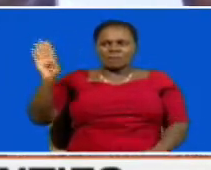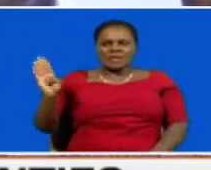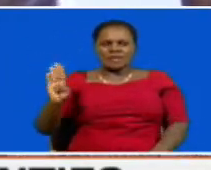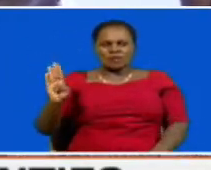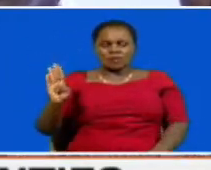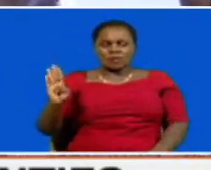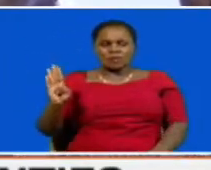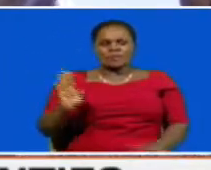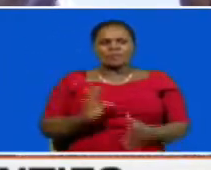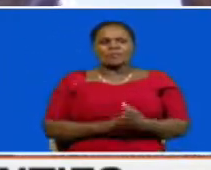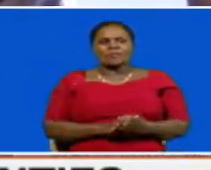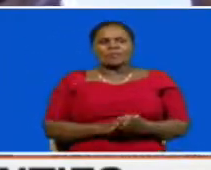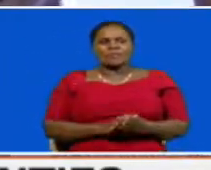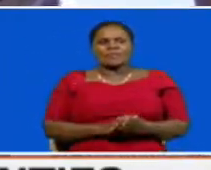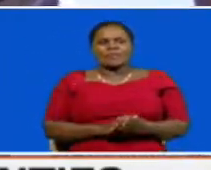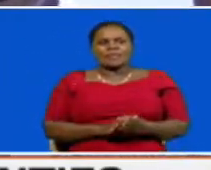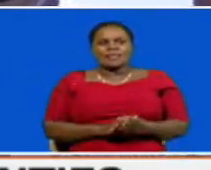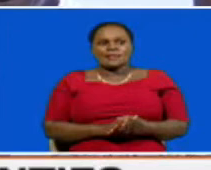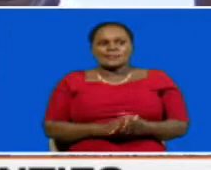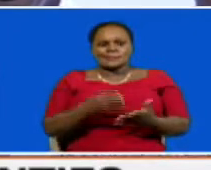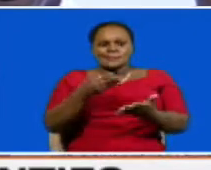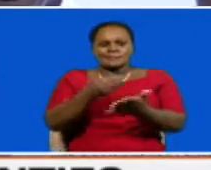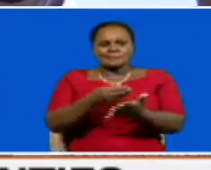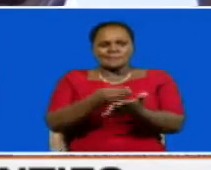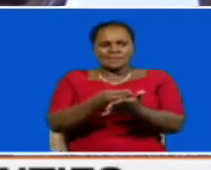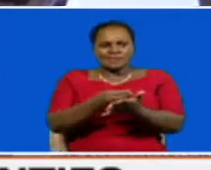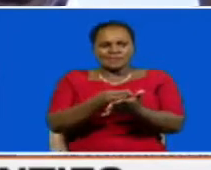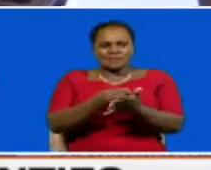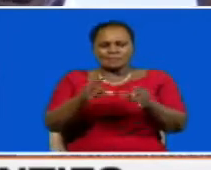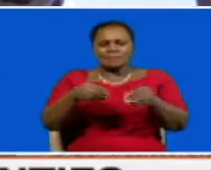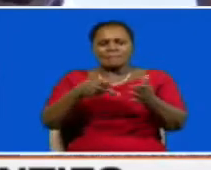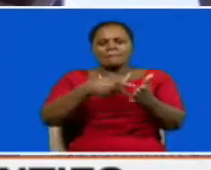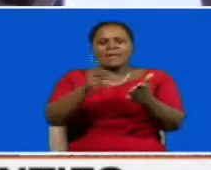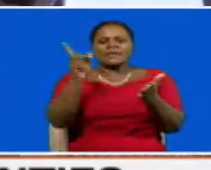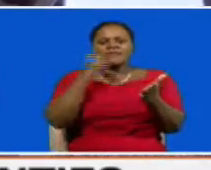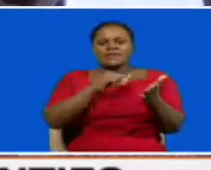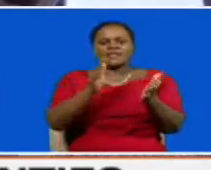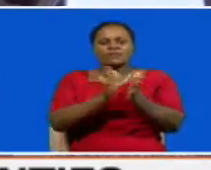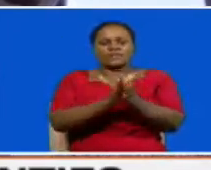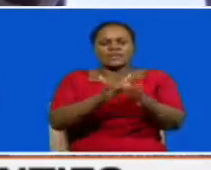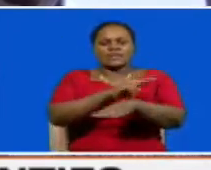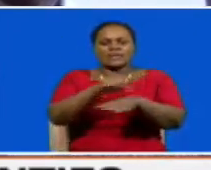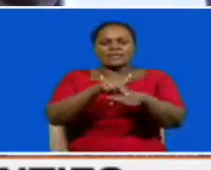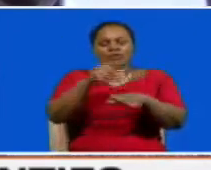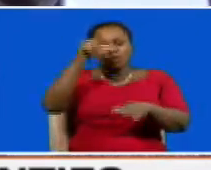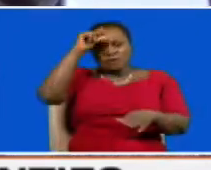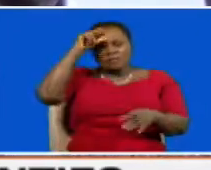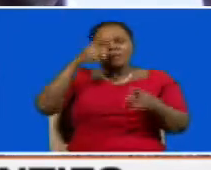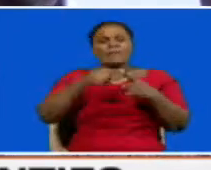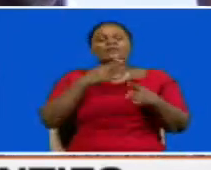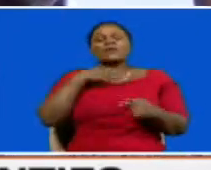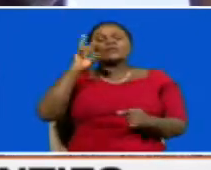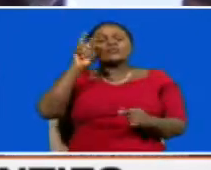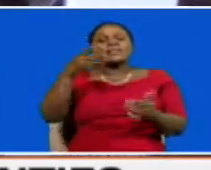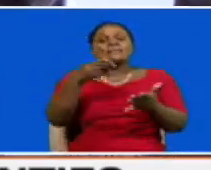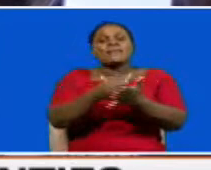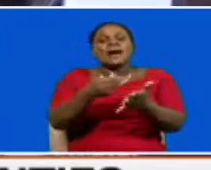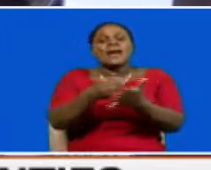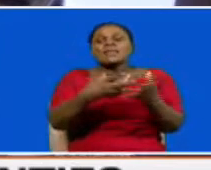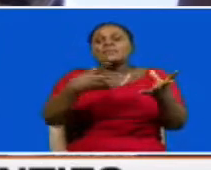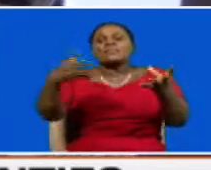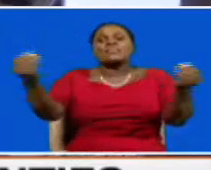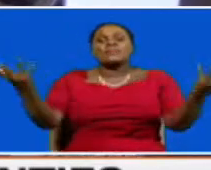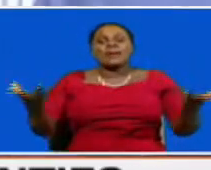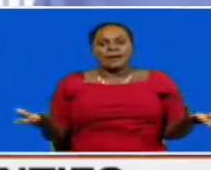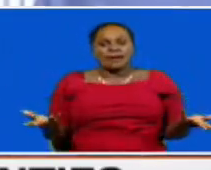in any case, this money has been already been budgeted for and it has been paid by the national government. But we want to see where this access fund